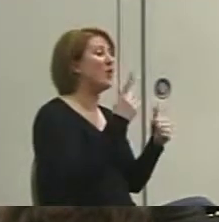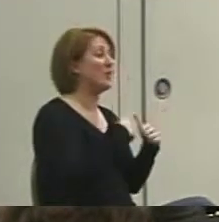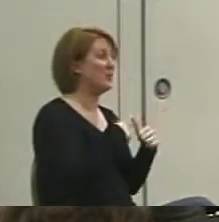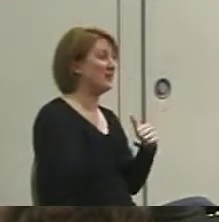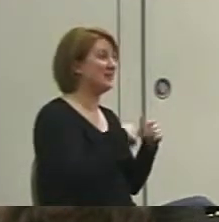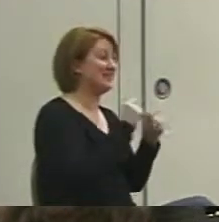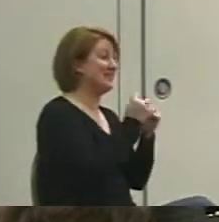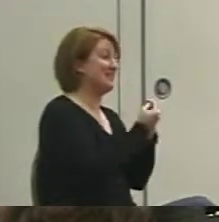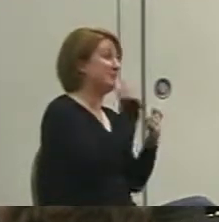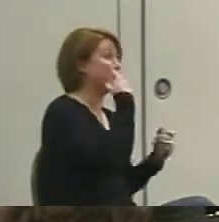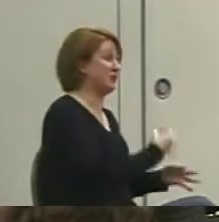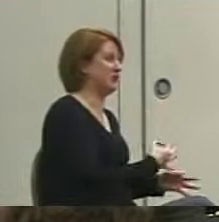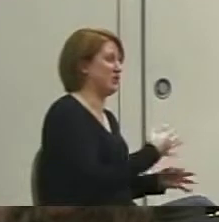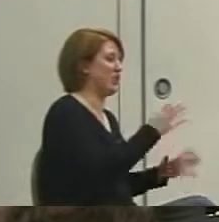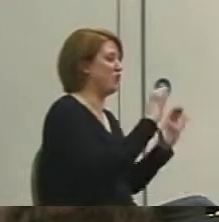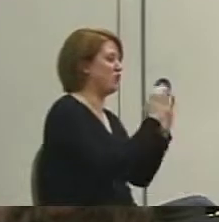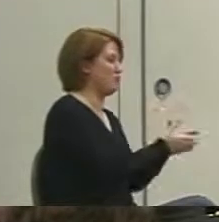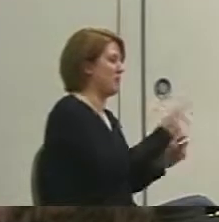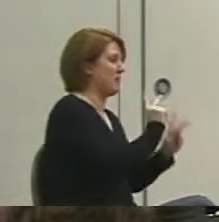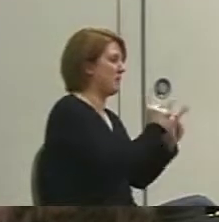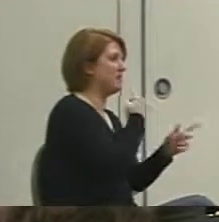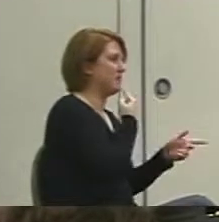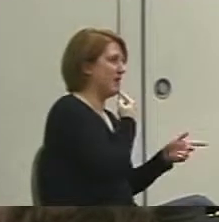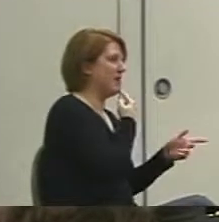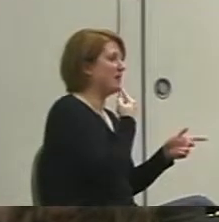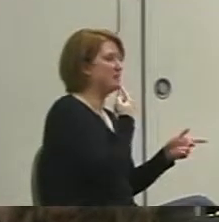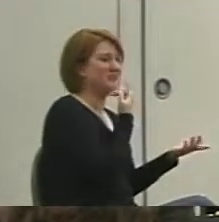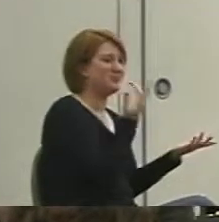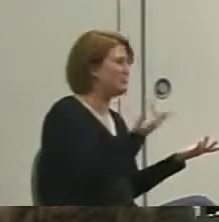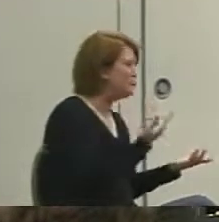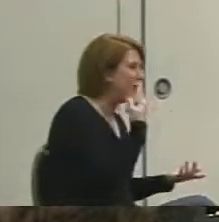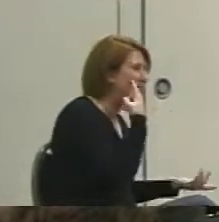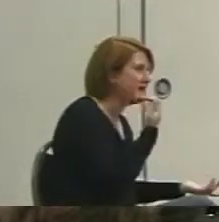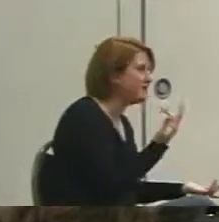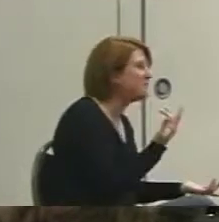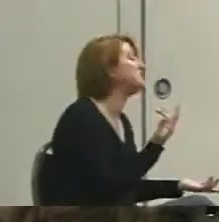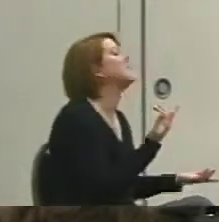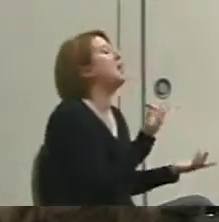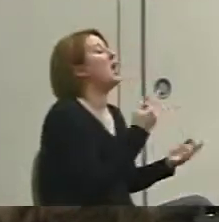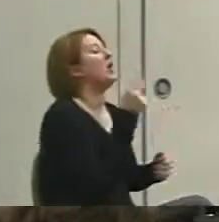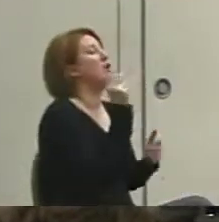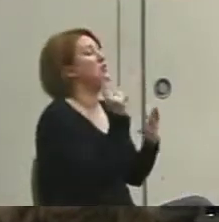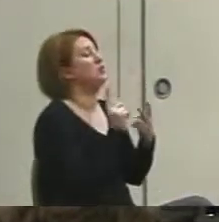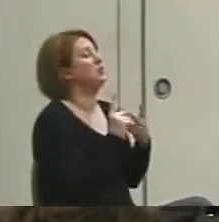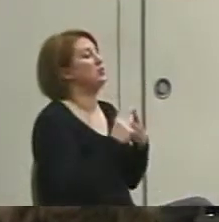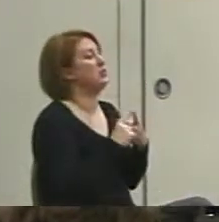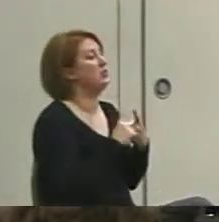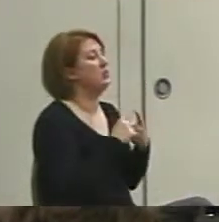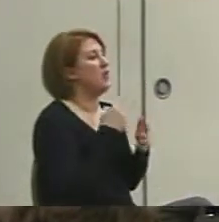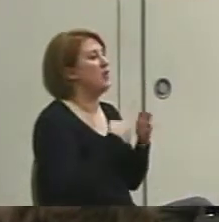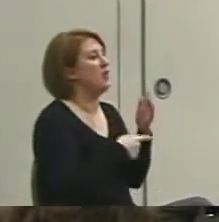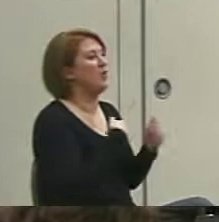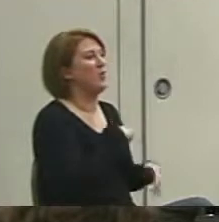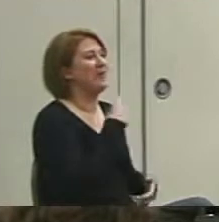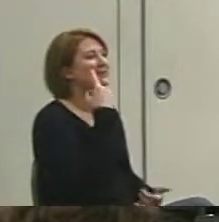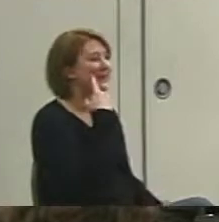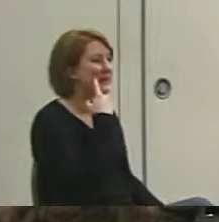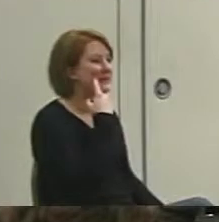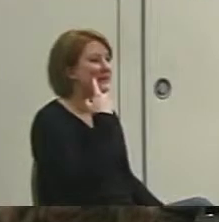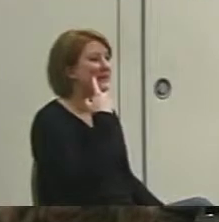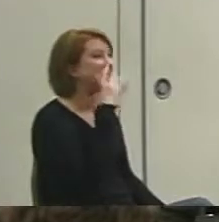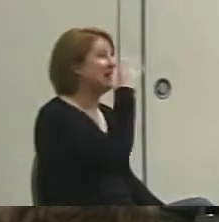a team decision for a group of people to say, what do we think? And two, it's what do we think, it's a guess, what do we